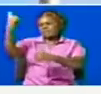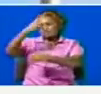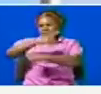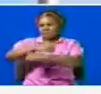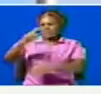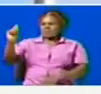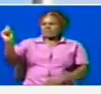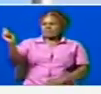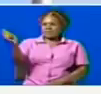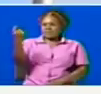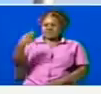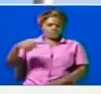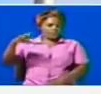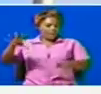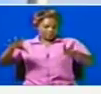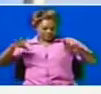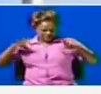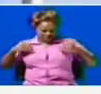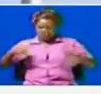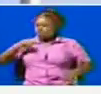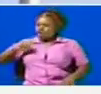Kenya walitikia wito wetu wa NASA